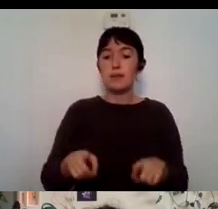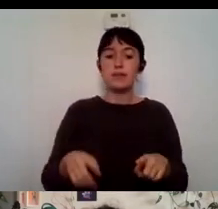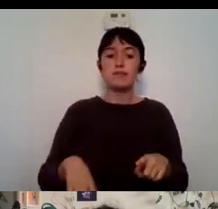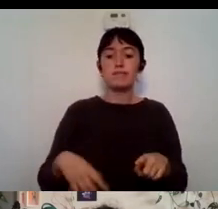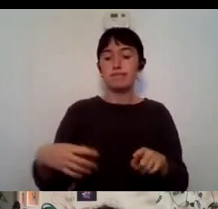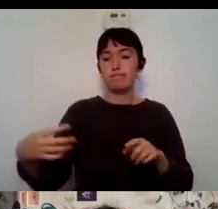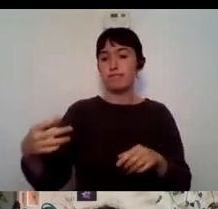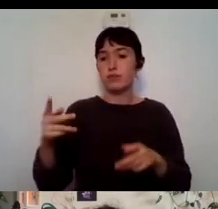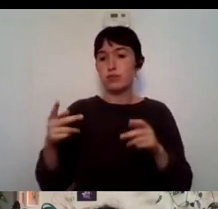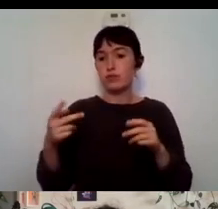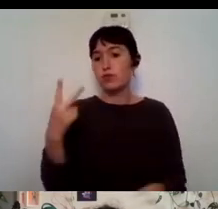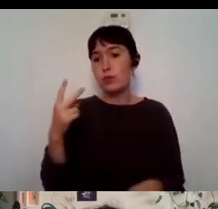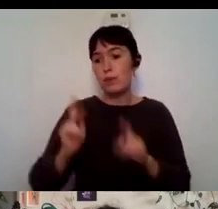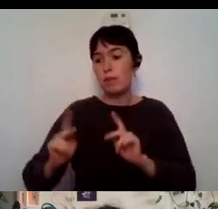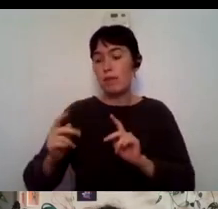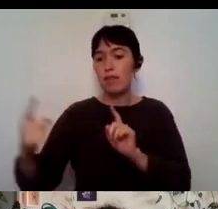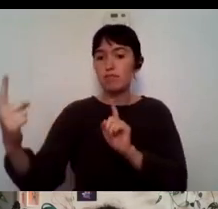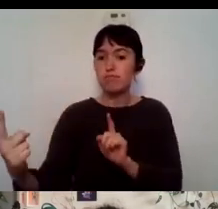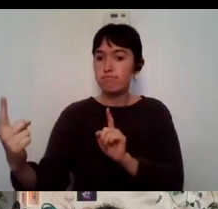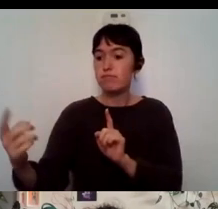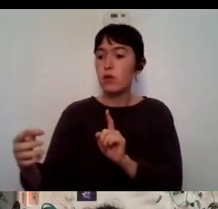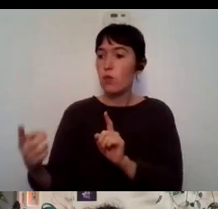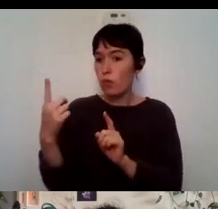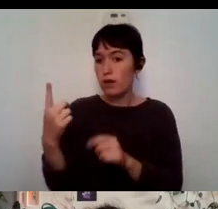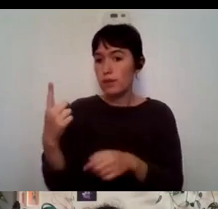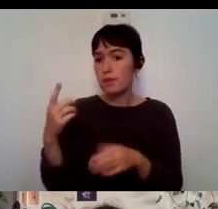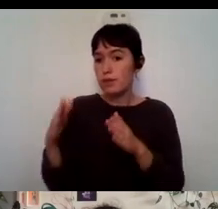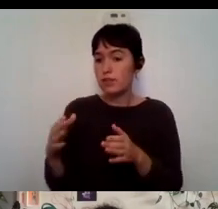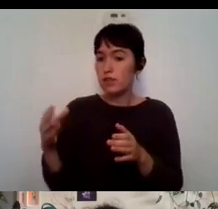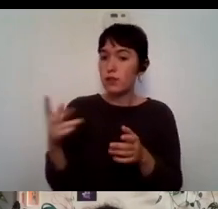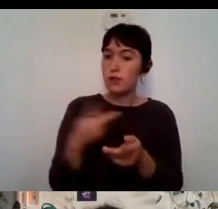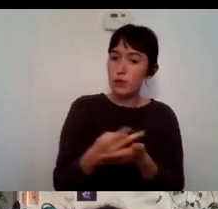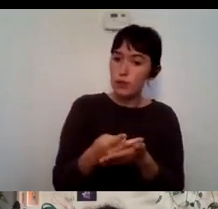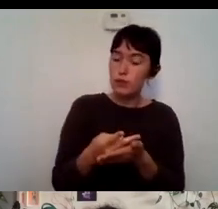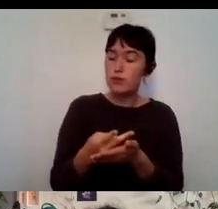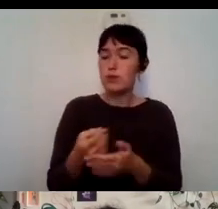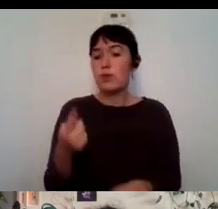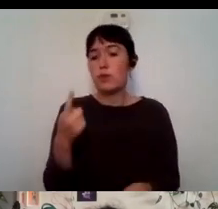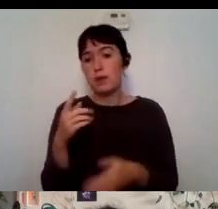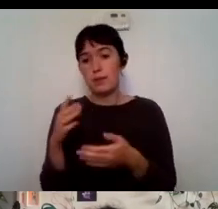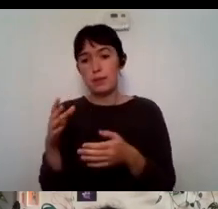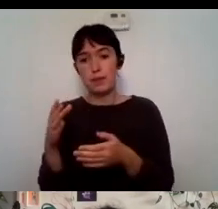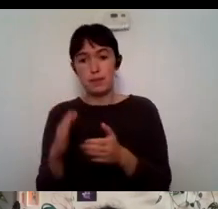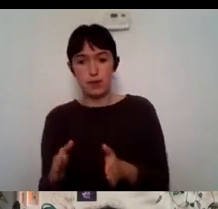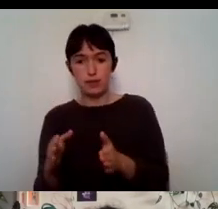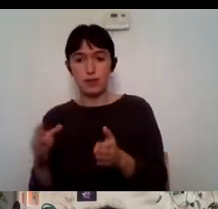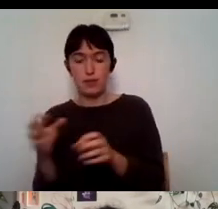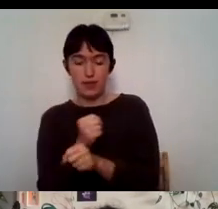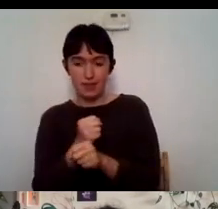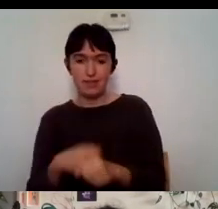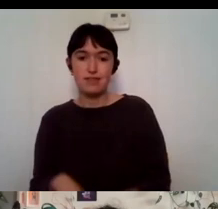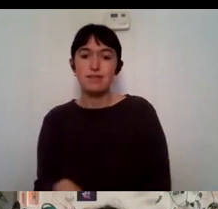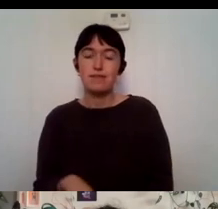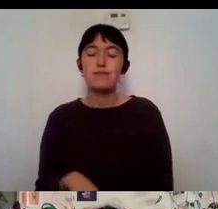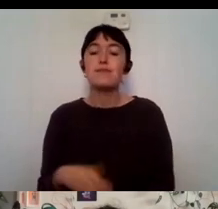lose and one person will win. So it's always the case in these kinds of games that we play